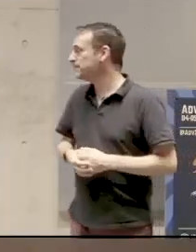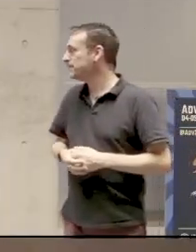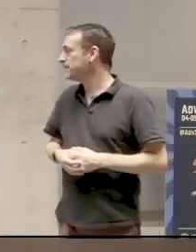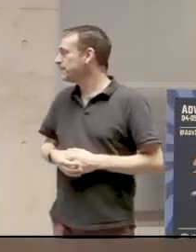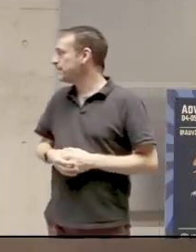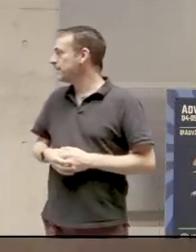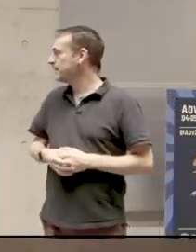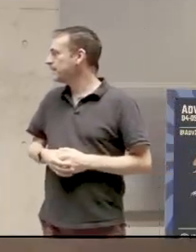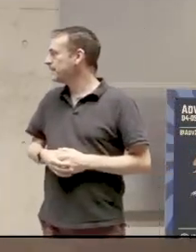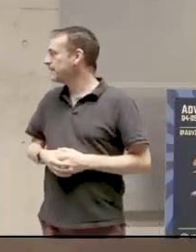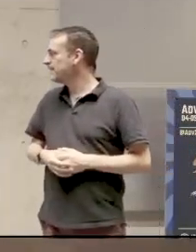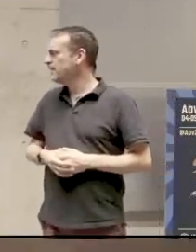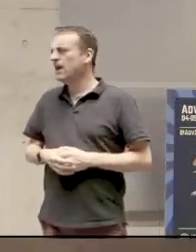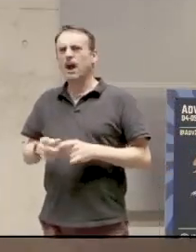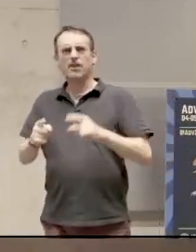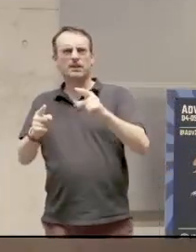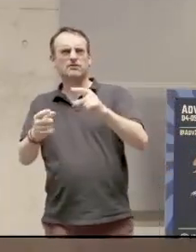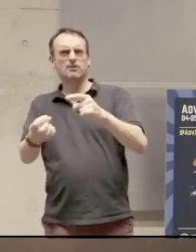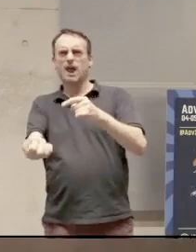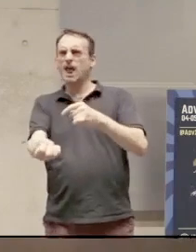I think we might have had a heckle there.